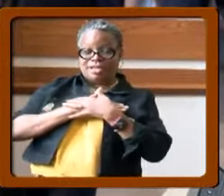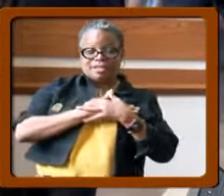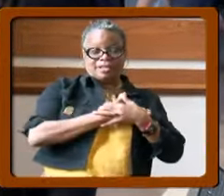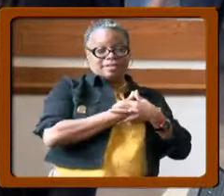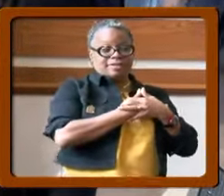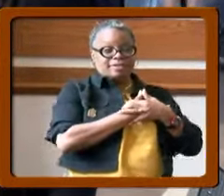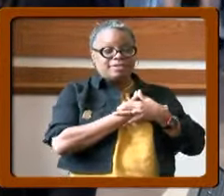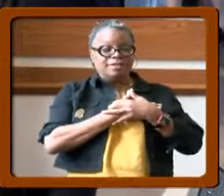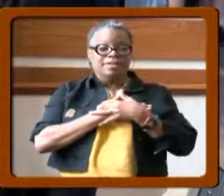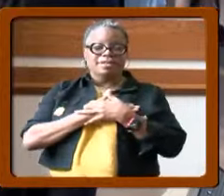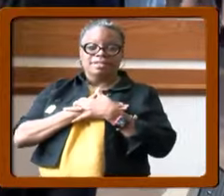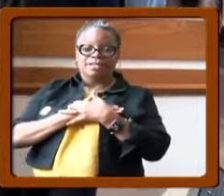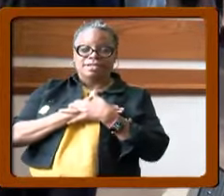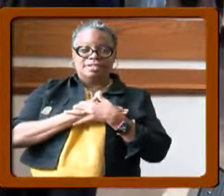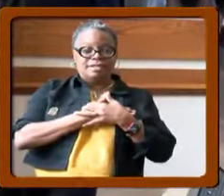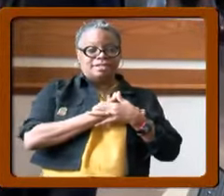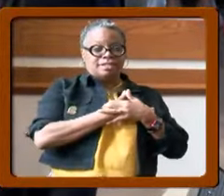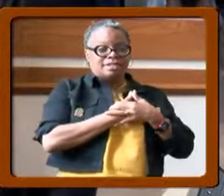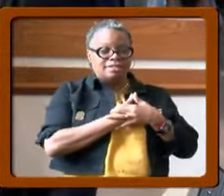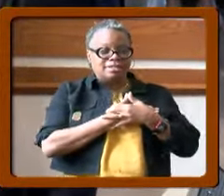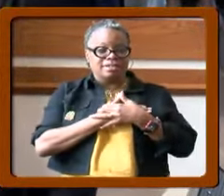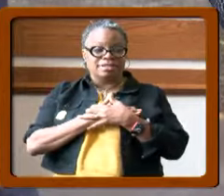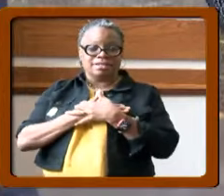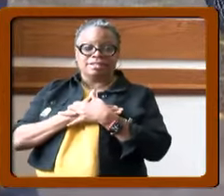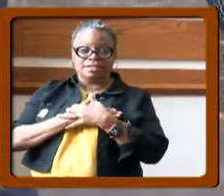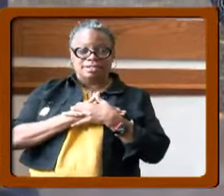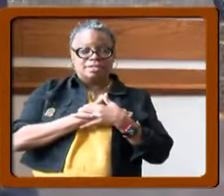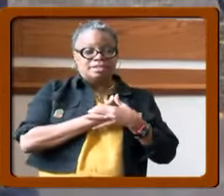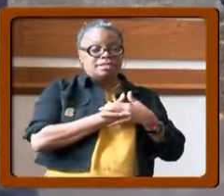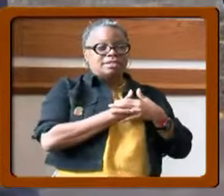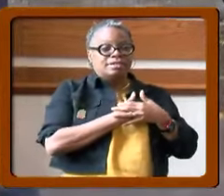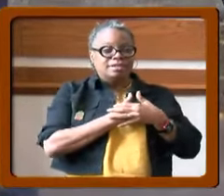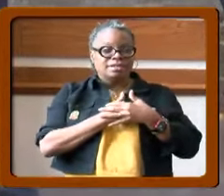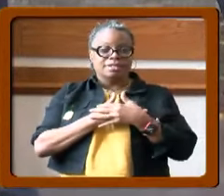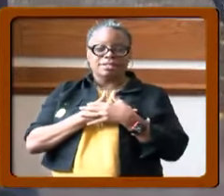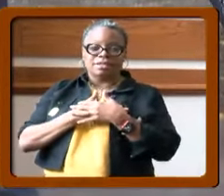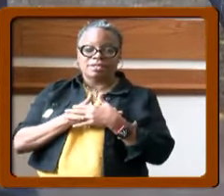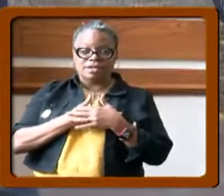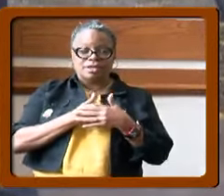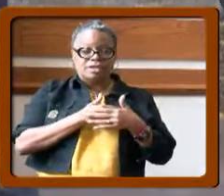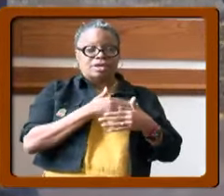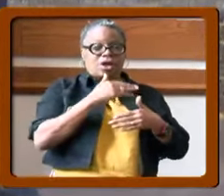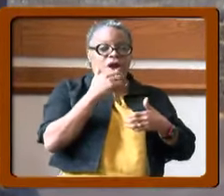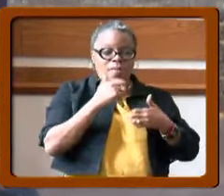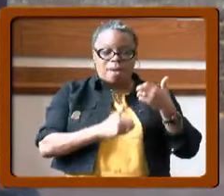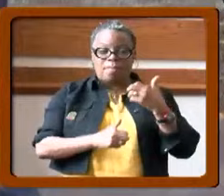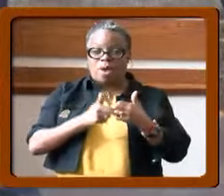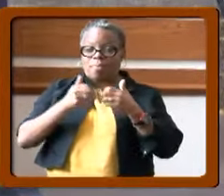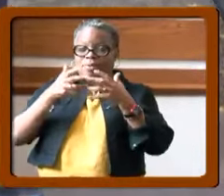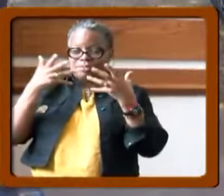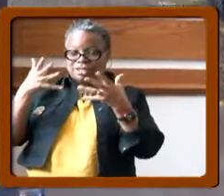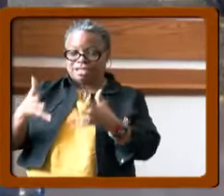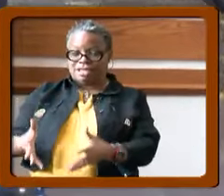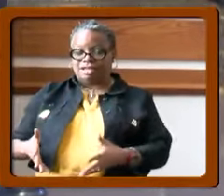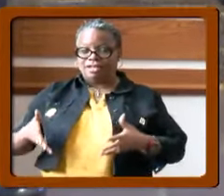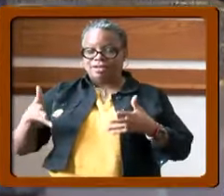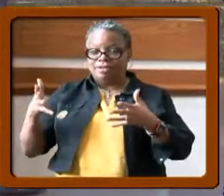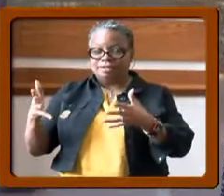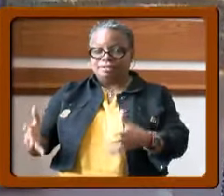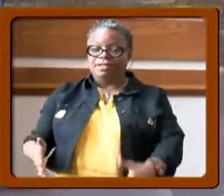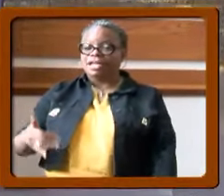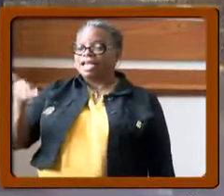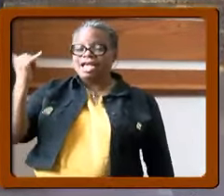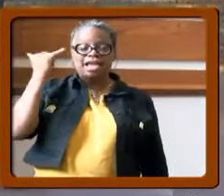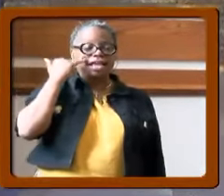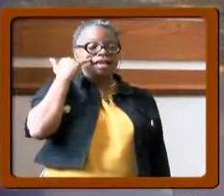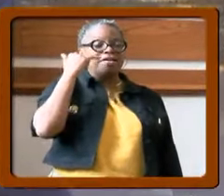he knew I had been battered by the storm. So if it had